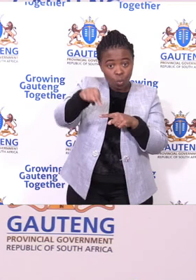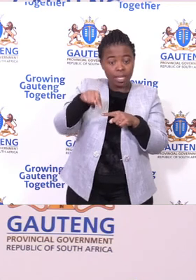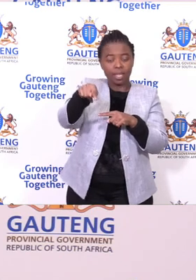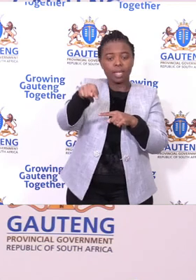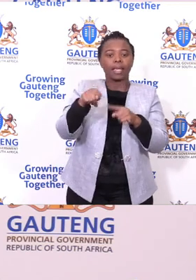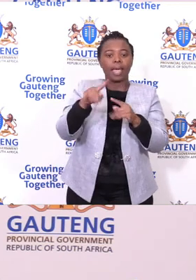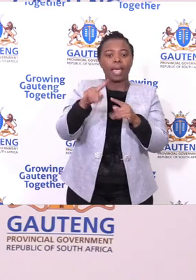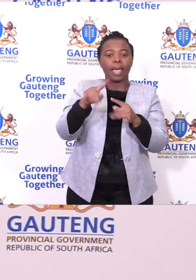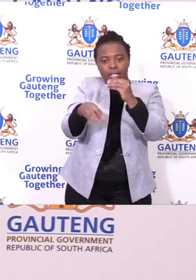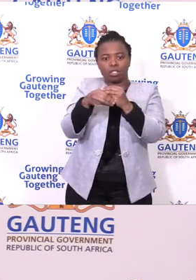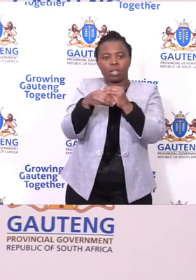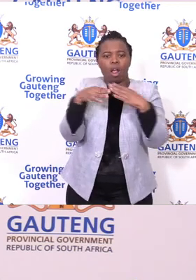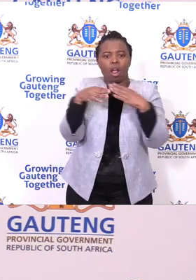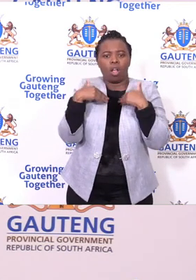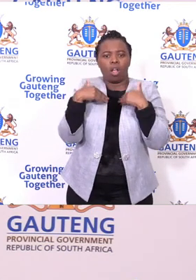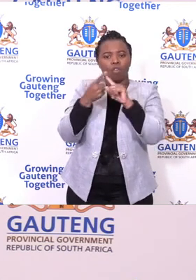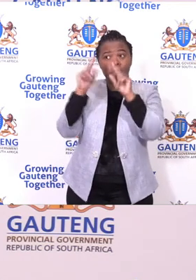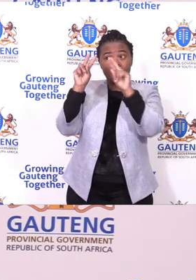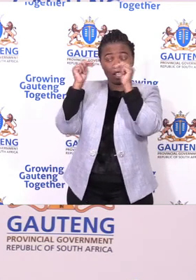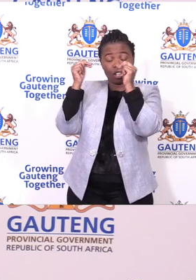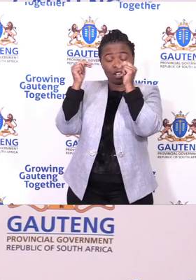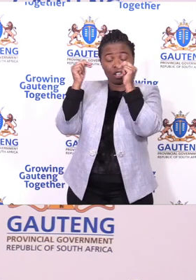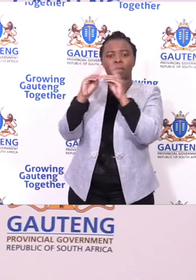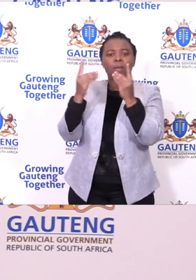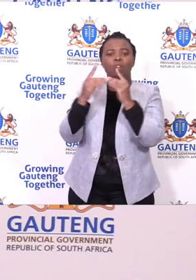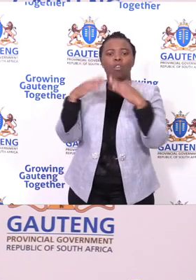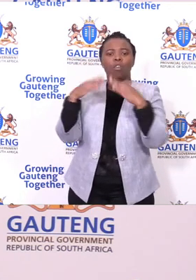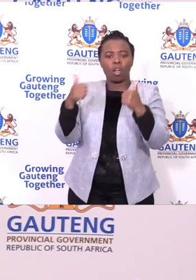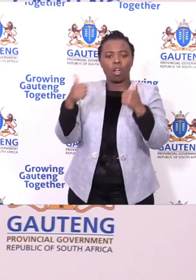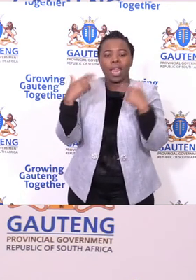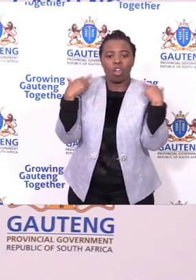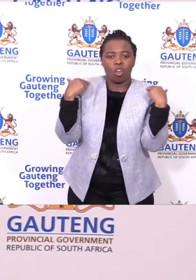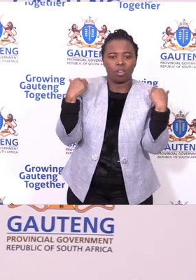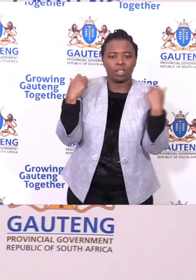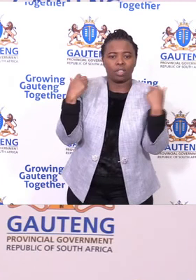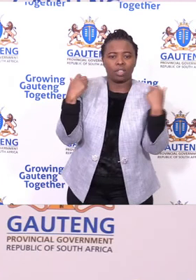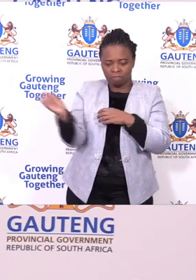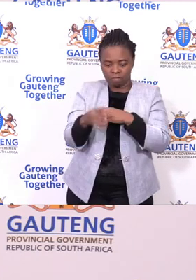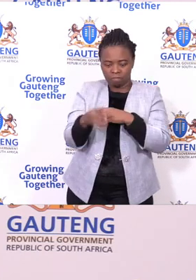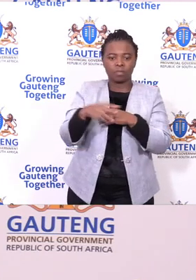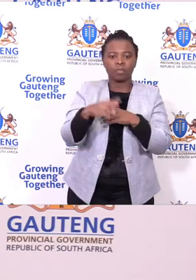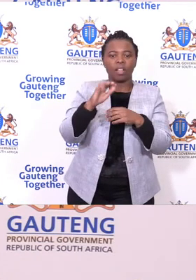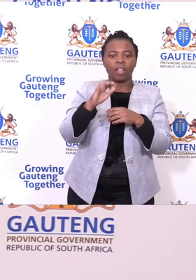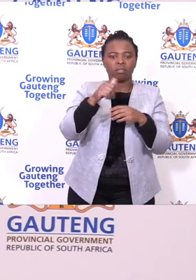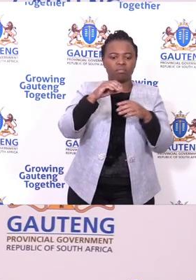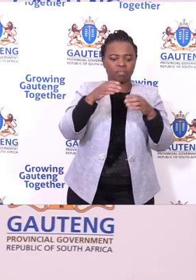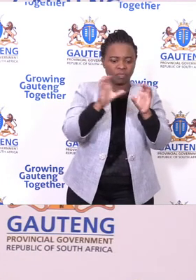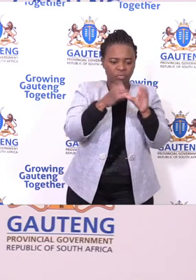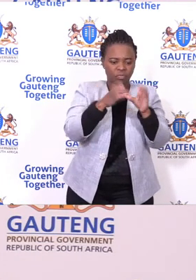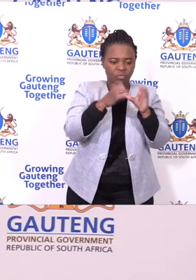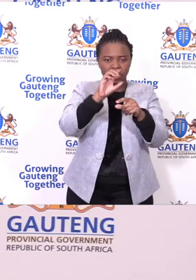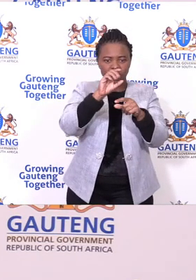help from the National Department of Health with nurses that were brought on and divided into all our clusters, which are